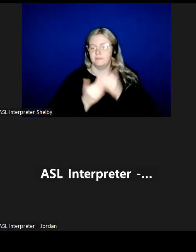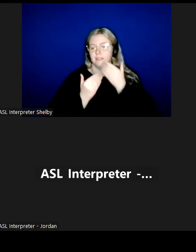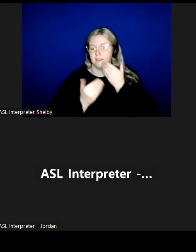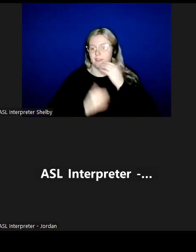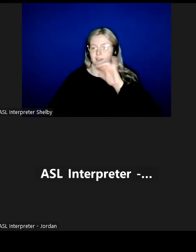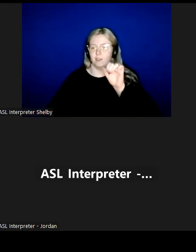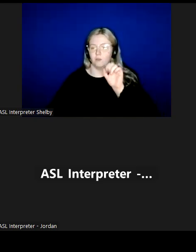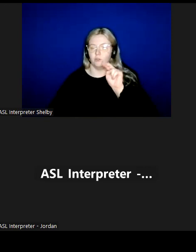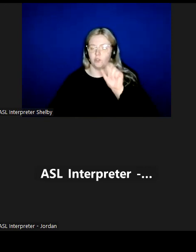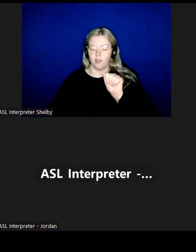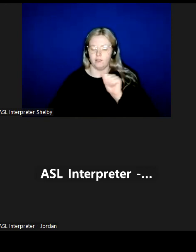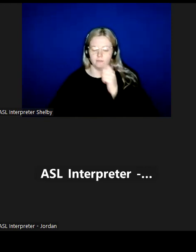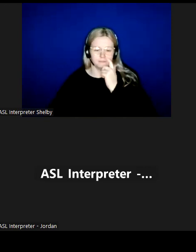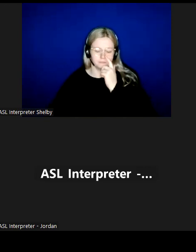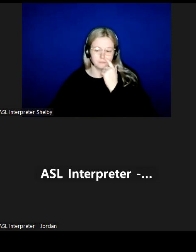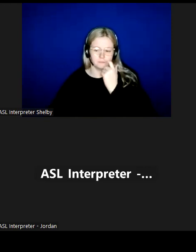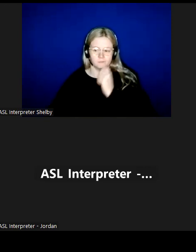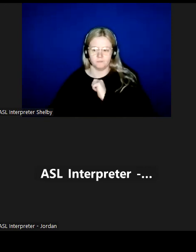Jenna. It's always